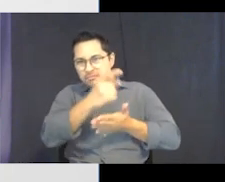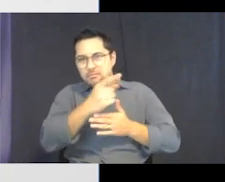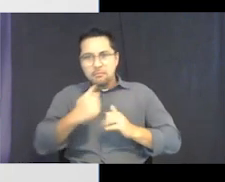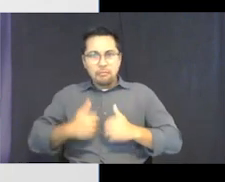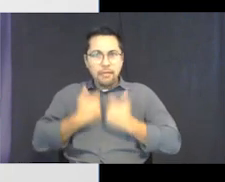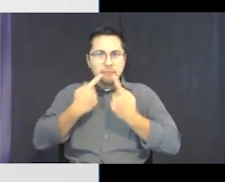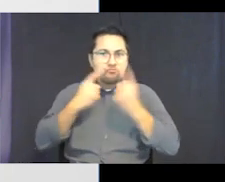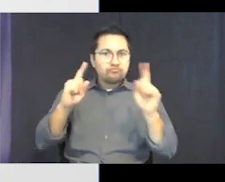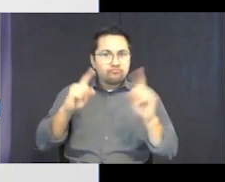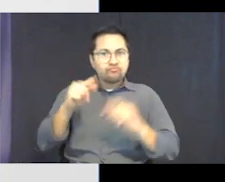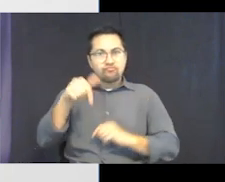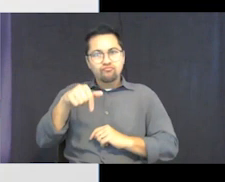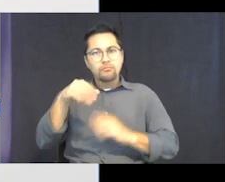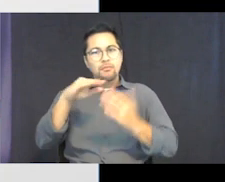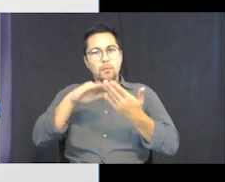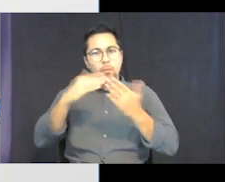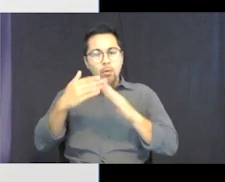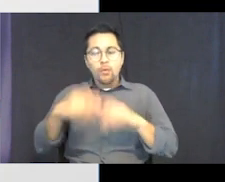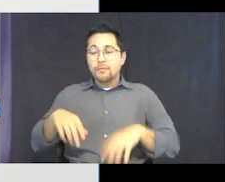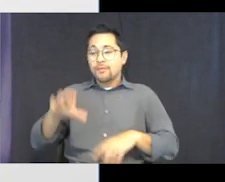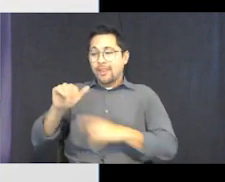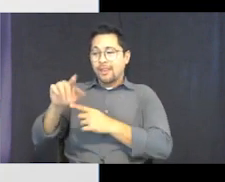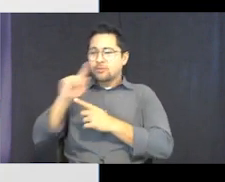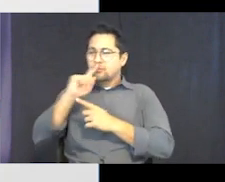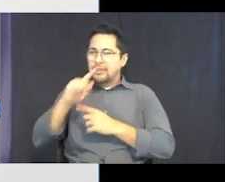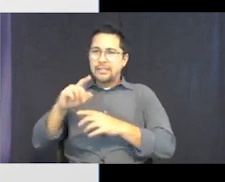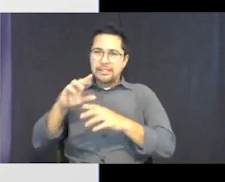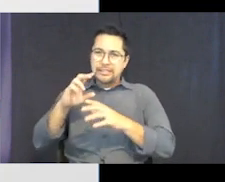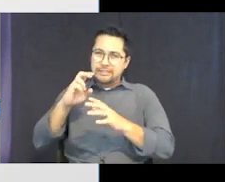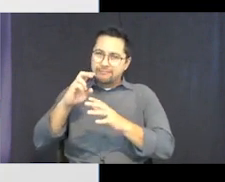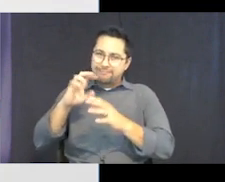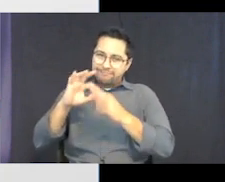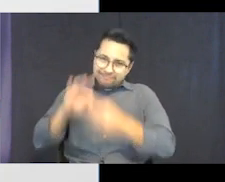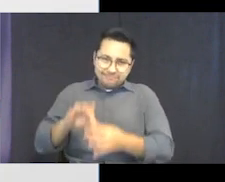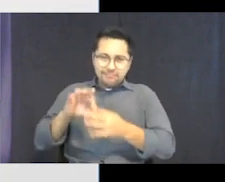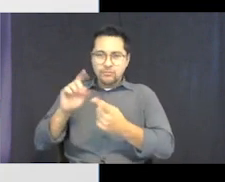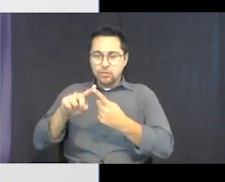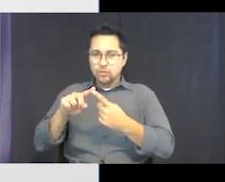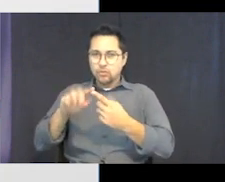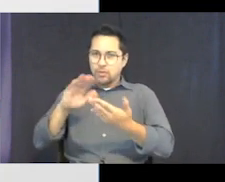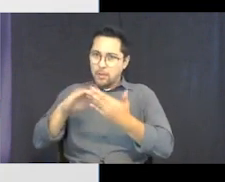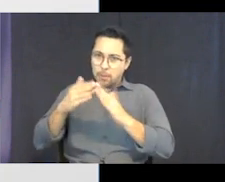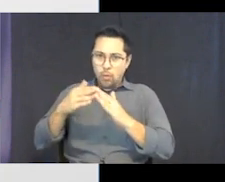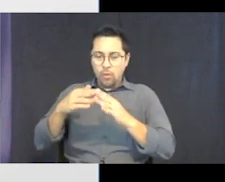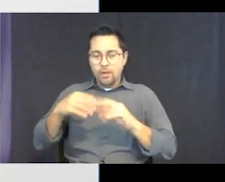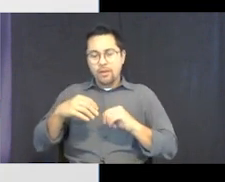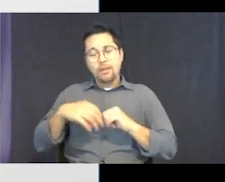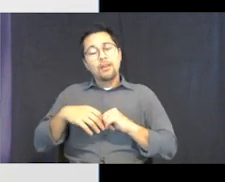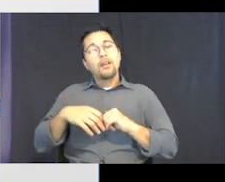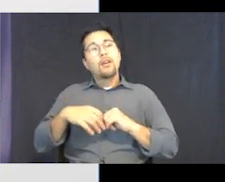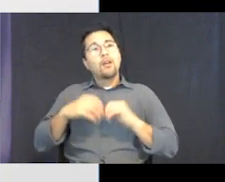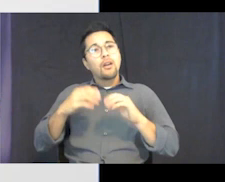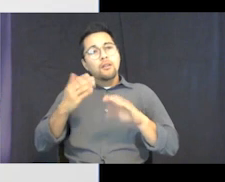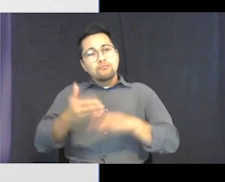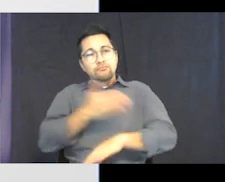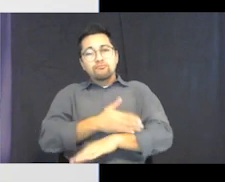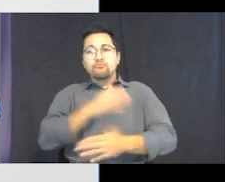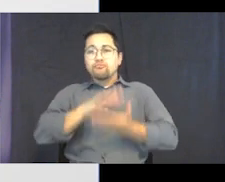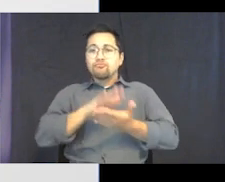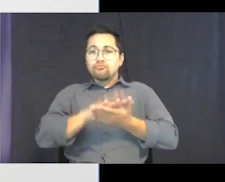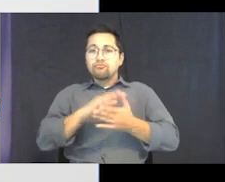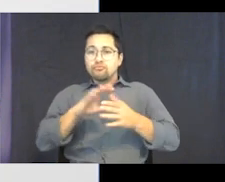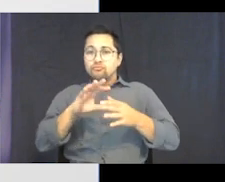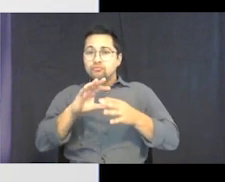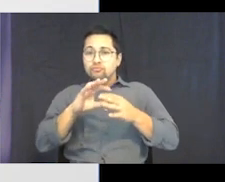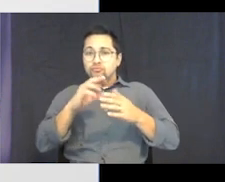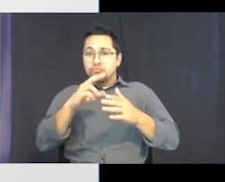community. CAT teams is one of the most intensive community-based services out there for young people. Improve school-related outcomes,